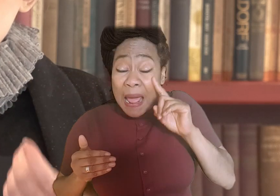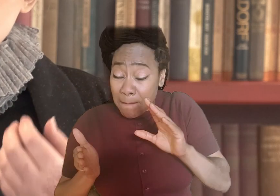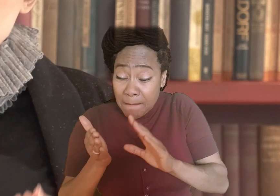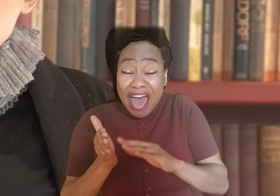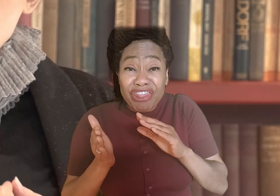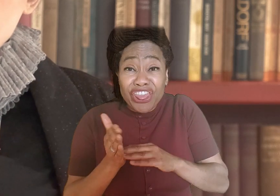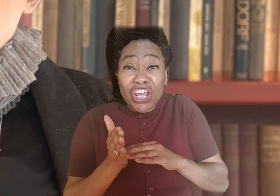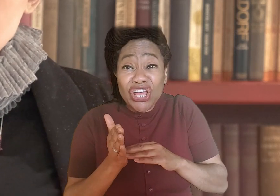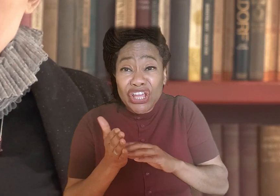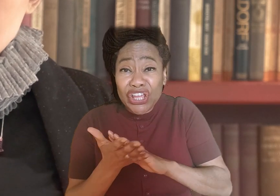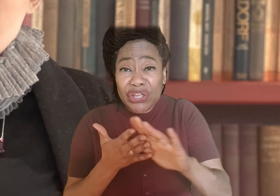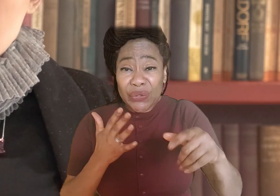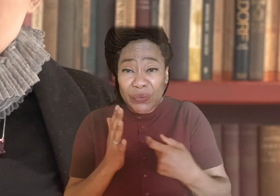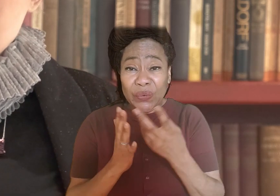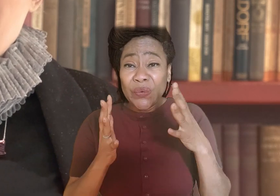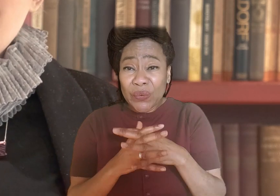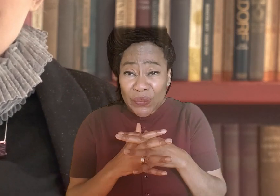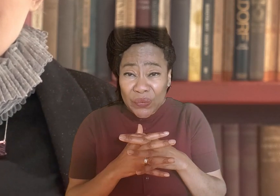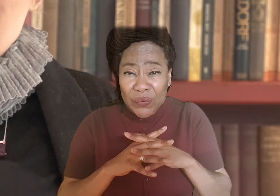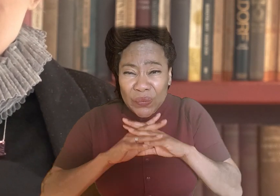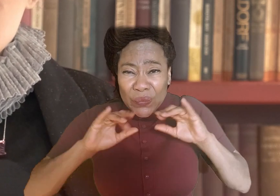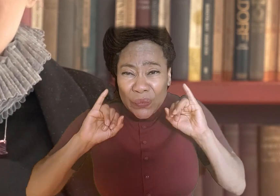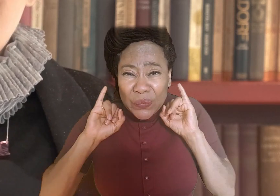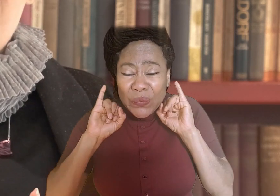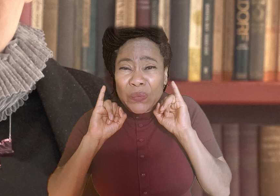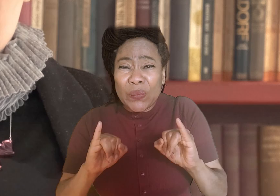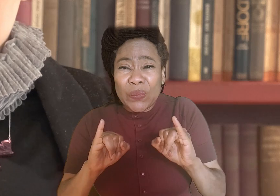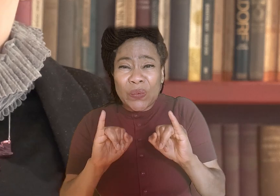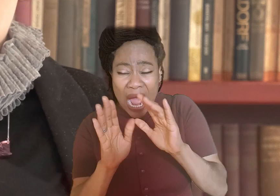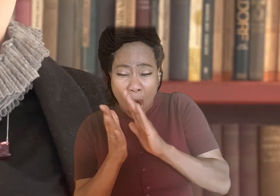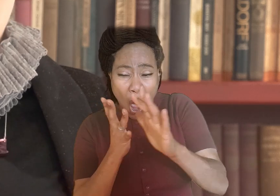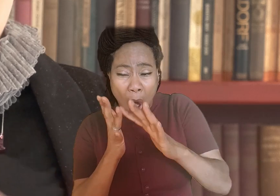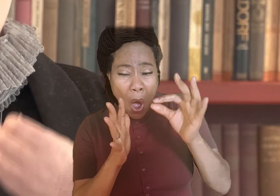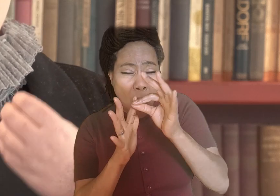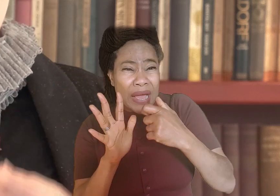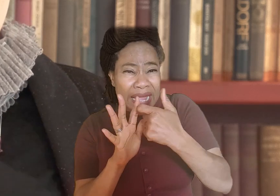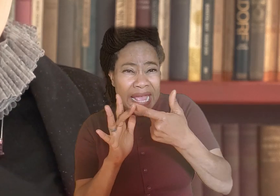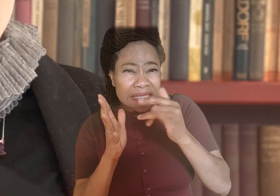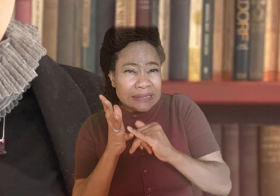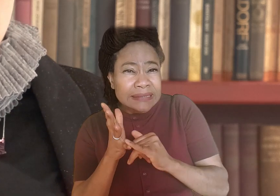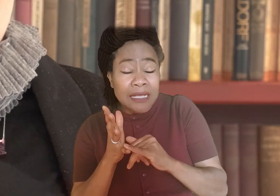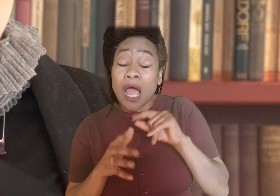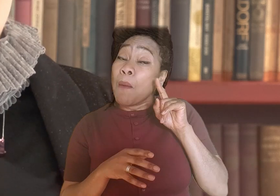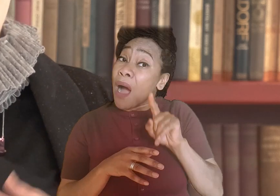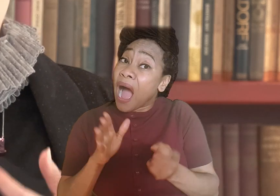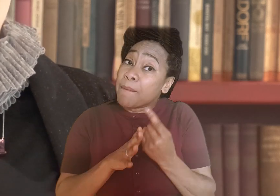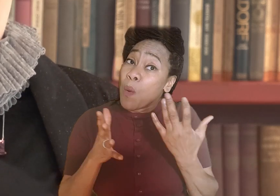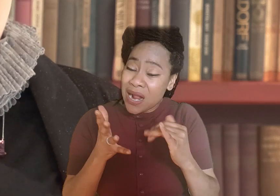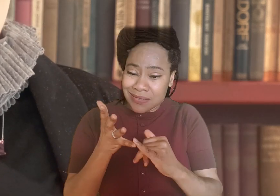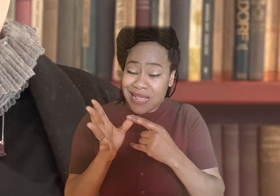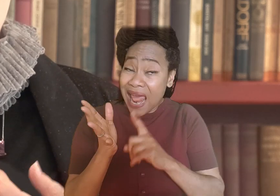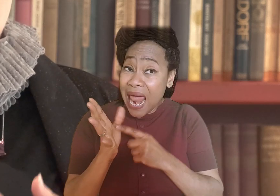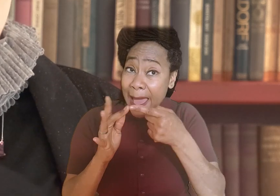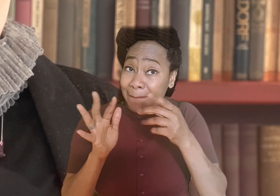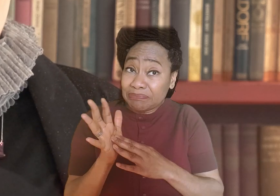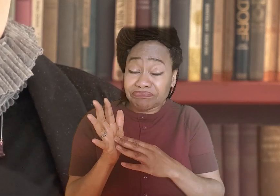the most well-documented case of mass hysteria relating to witchcraft happened in the Puritan community of